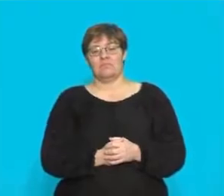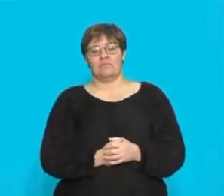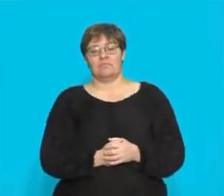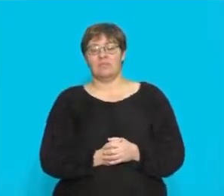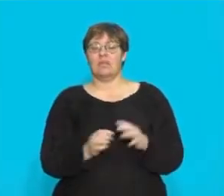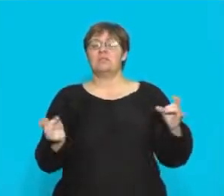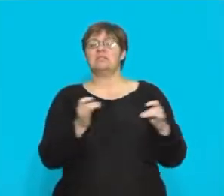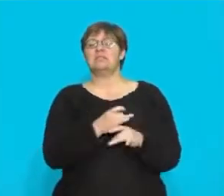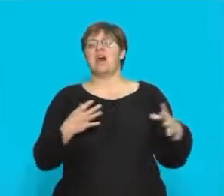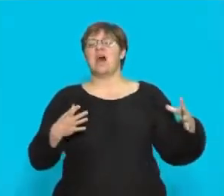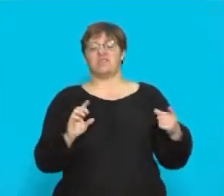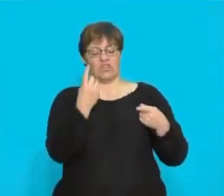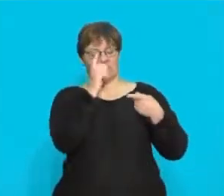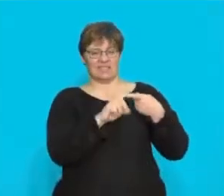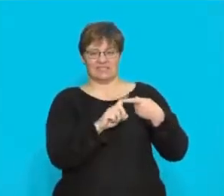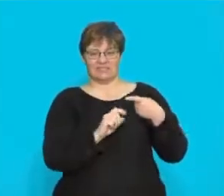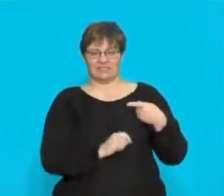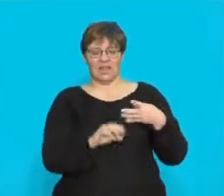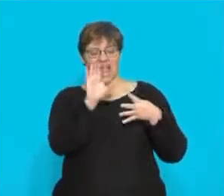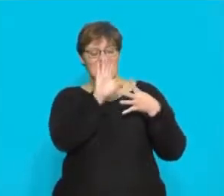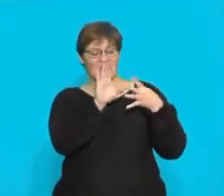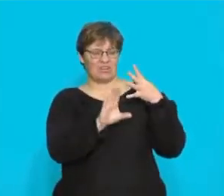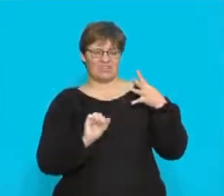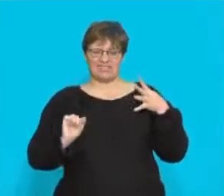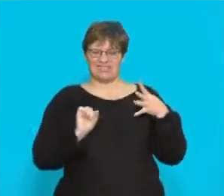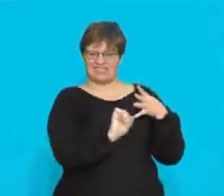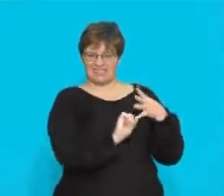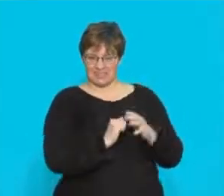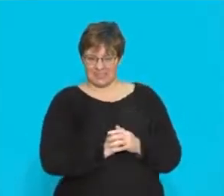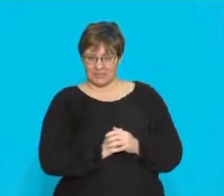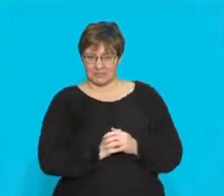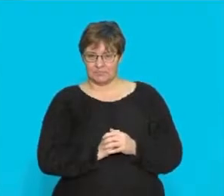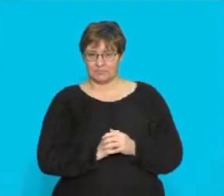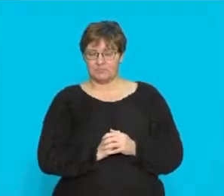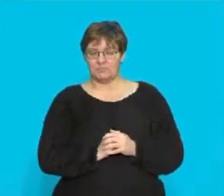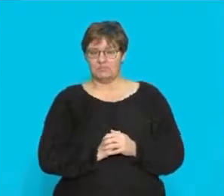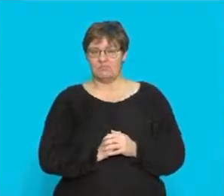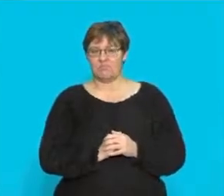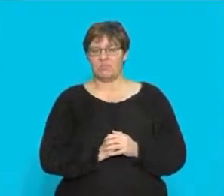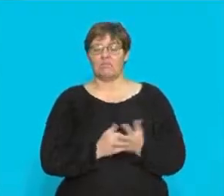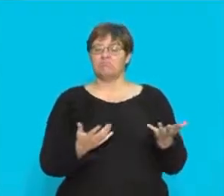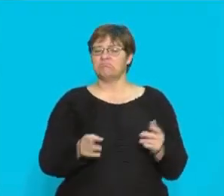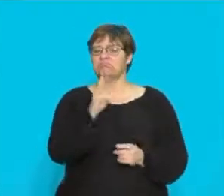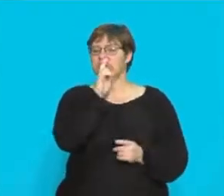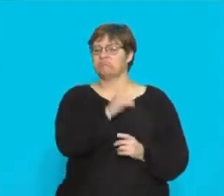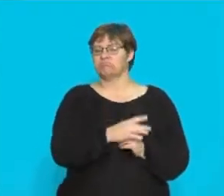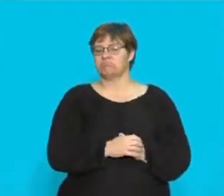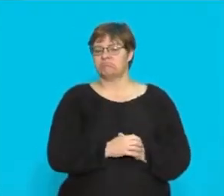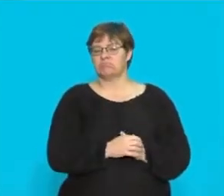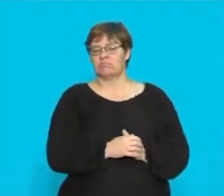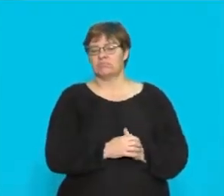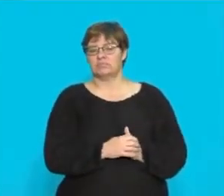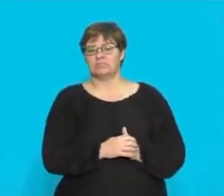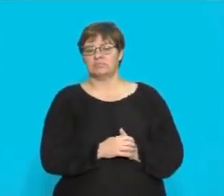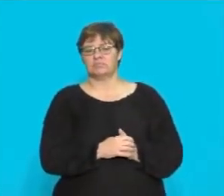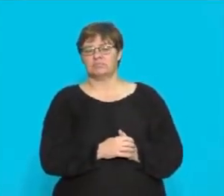Okay, guys, so let's start off with, right, the characteristics. Now, if we have a look at the characteristics,